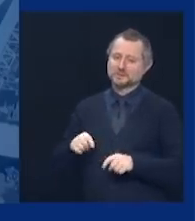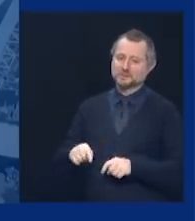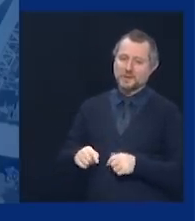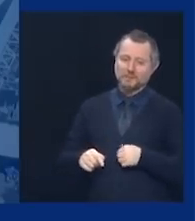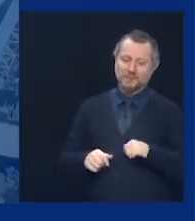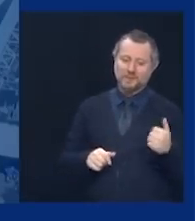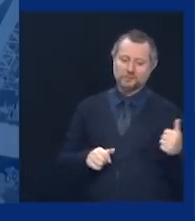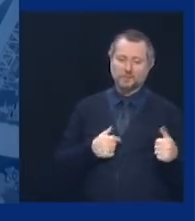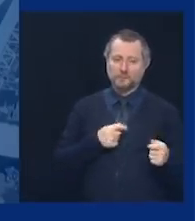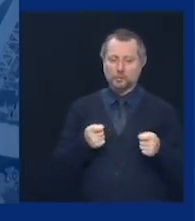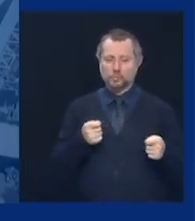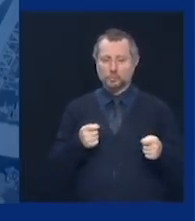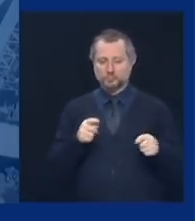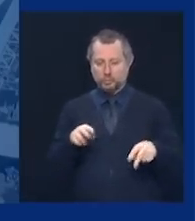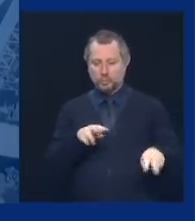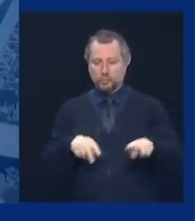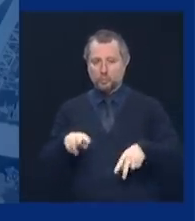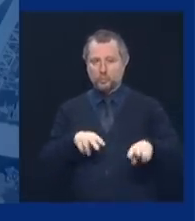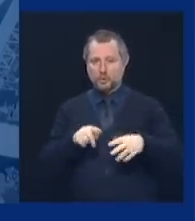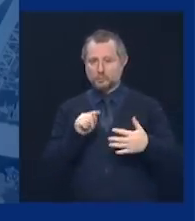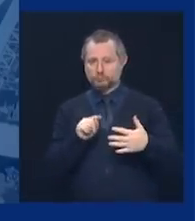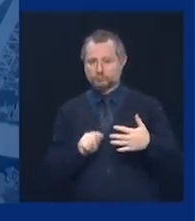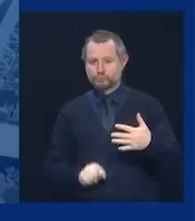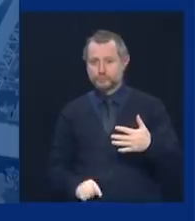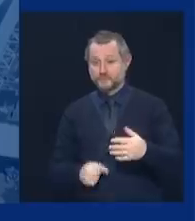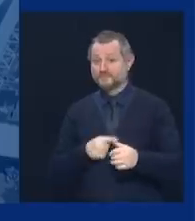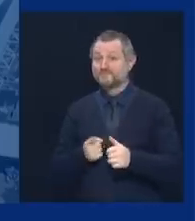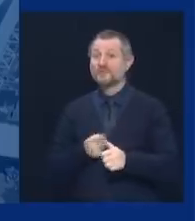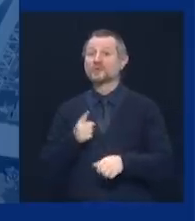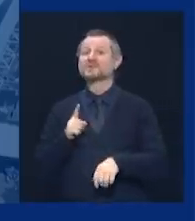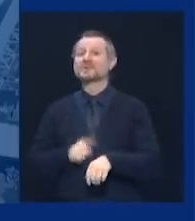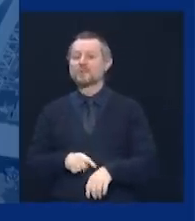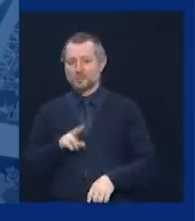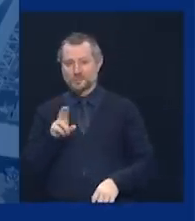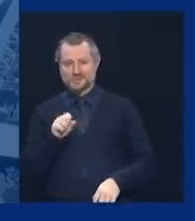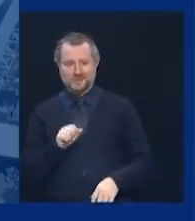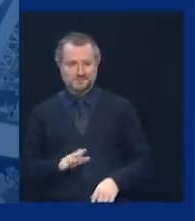be the first in the nation and the first in the Northeast.